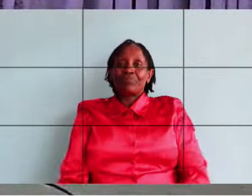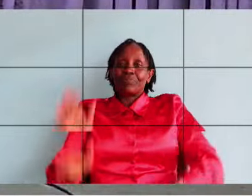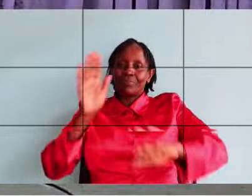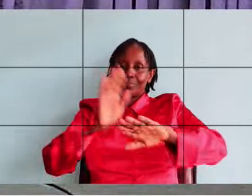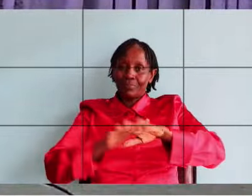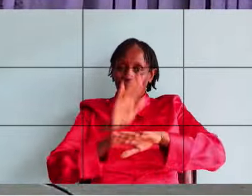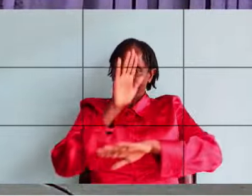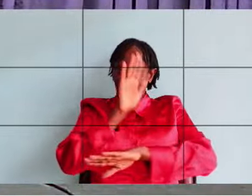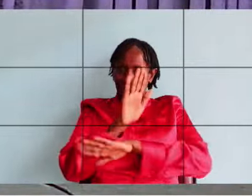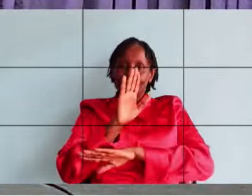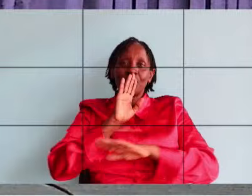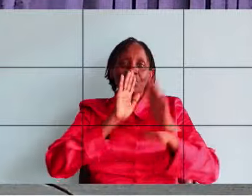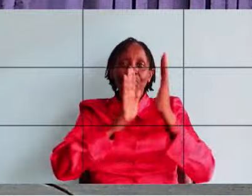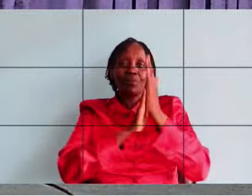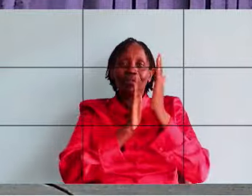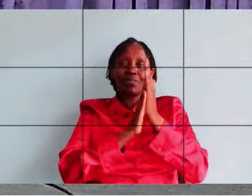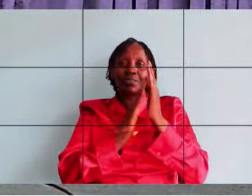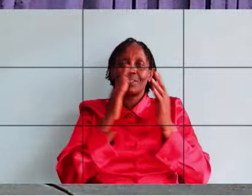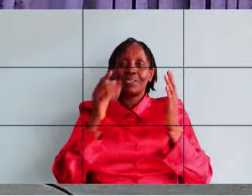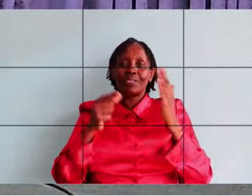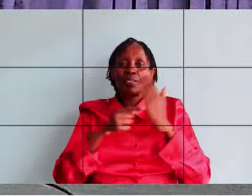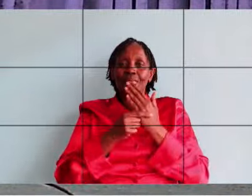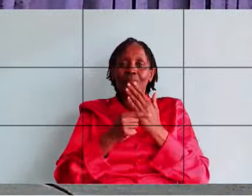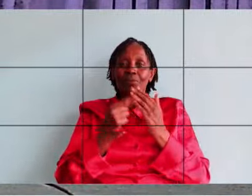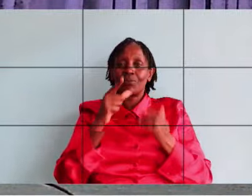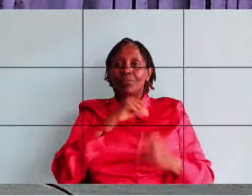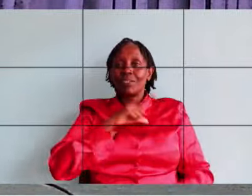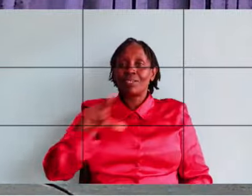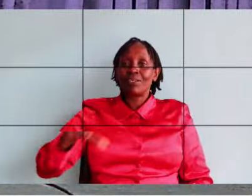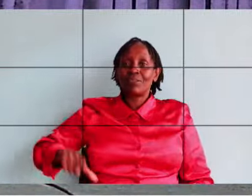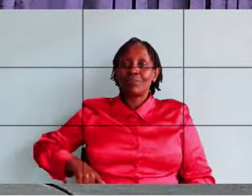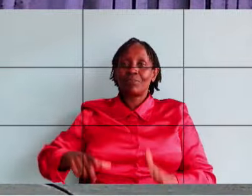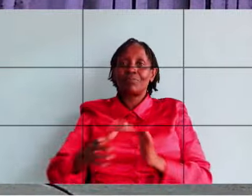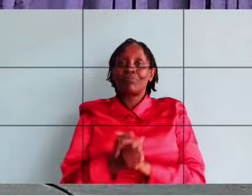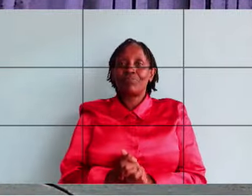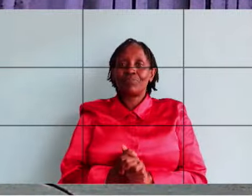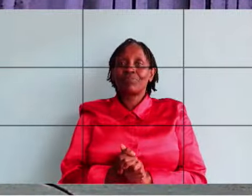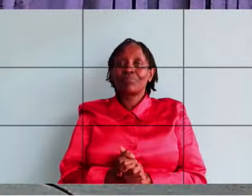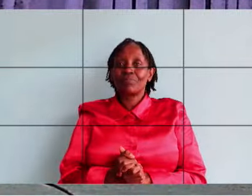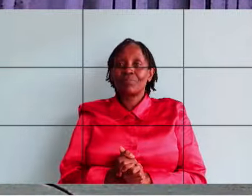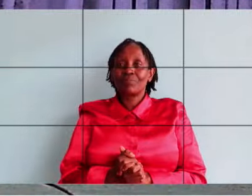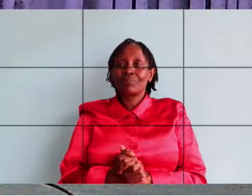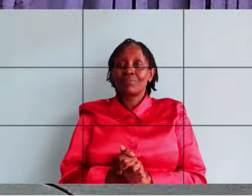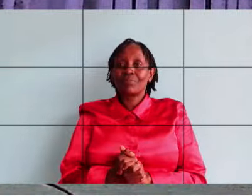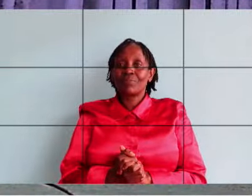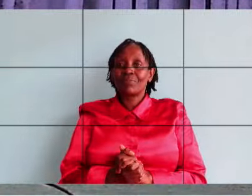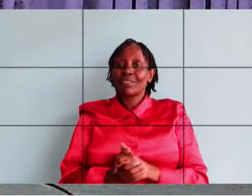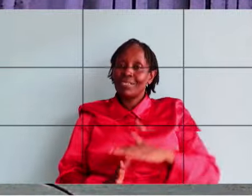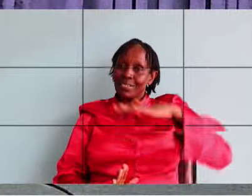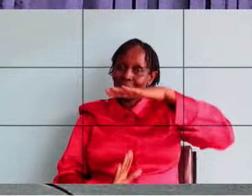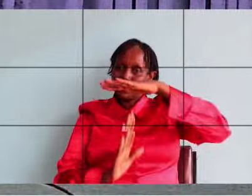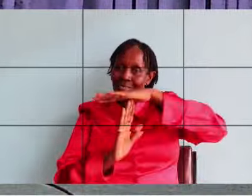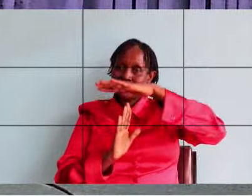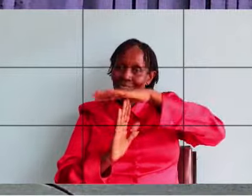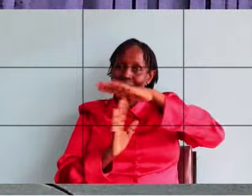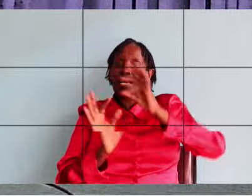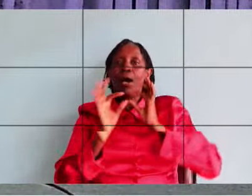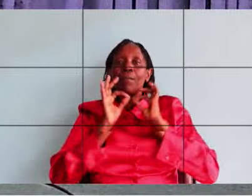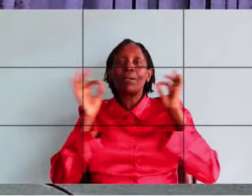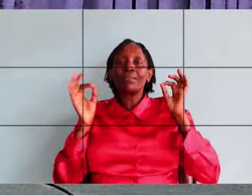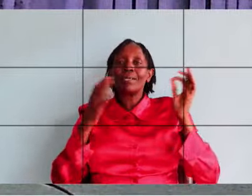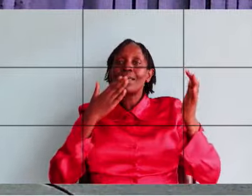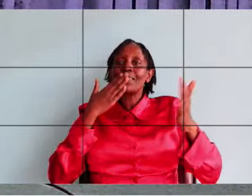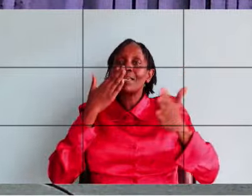afternoon. Praise the name of the Lord. Amen. Yes, our senior pastor, thank you. And